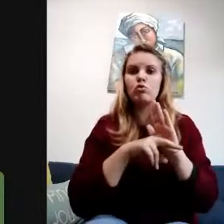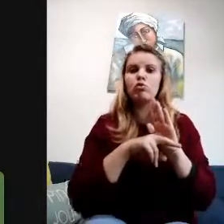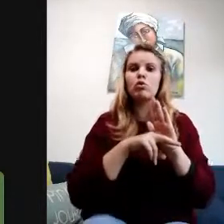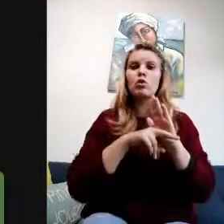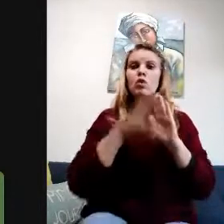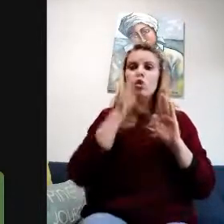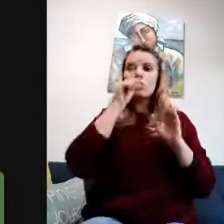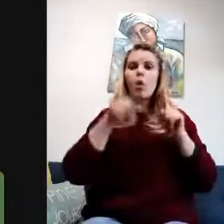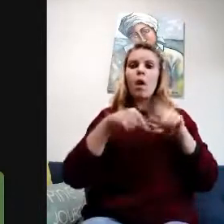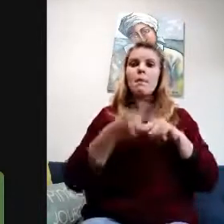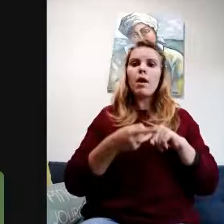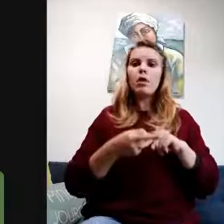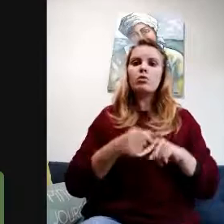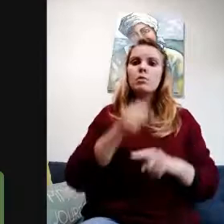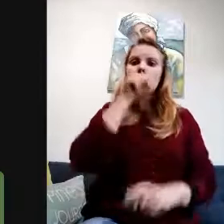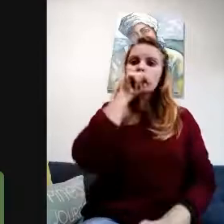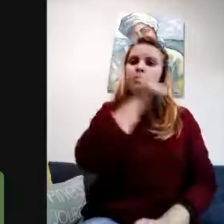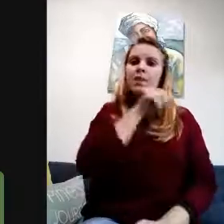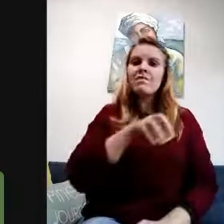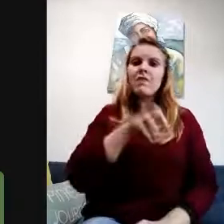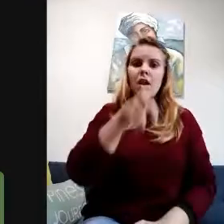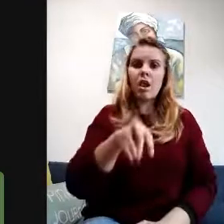obviously, preferred lies would be